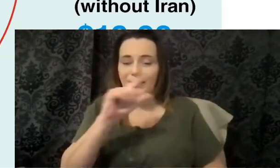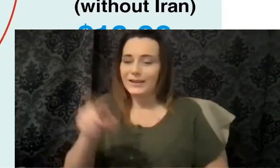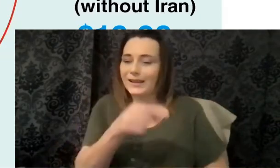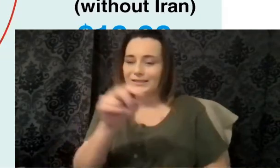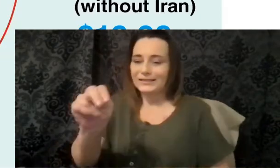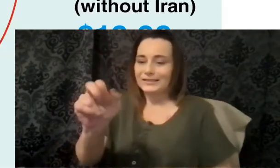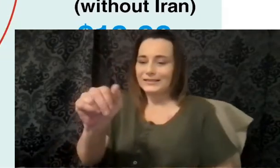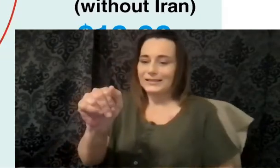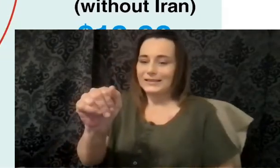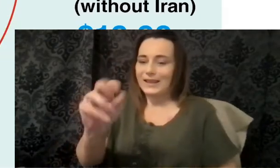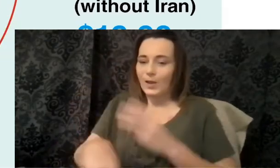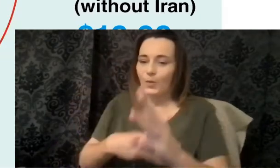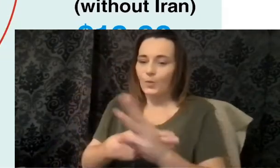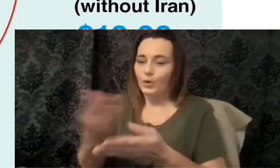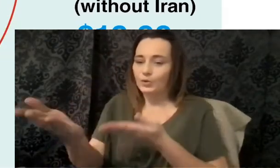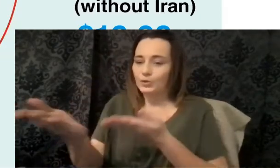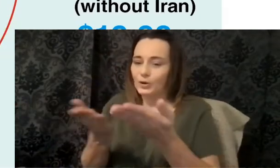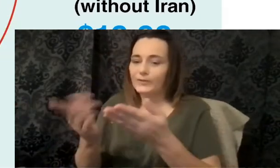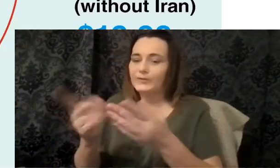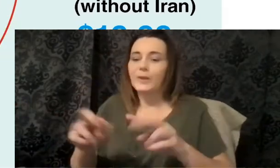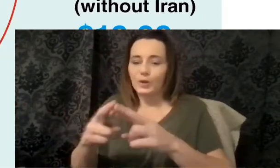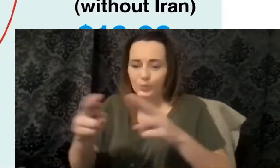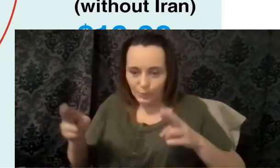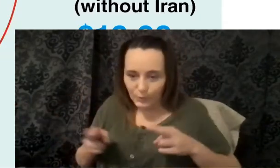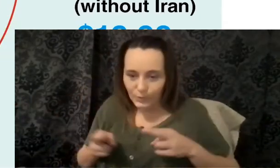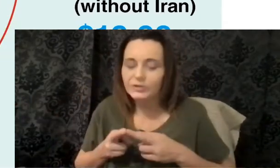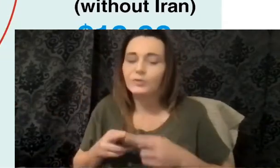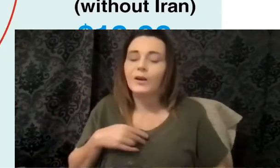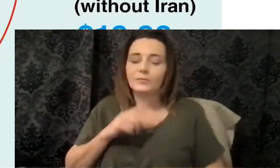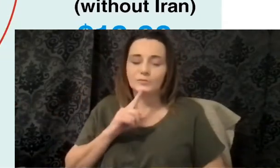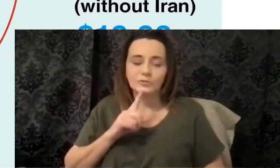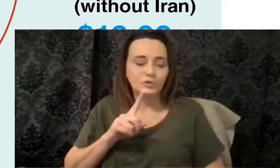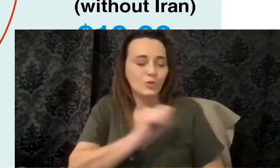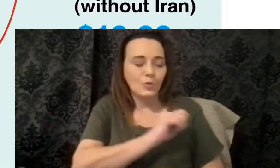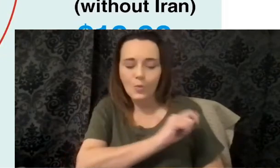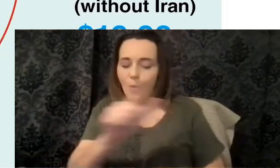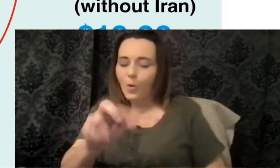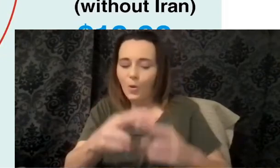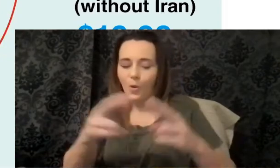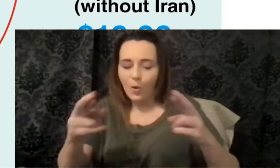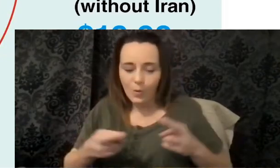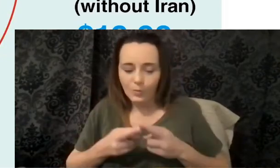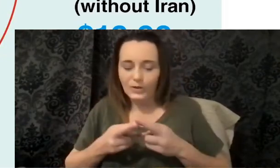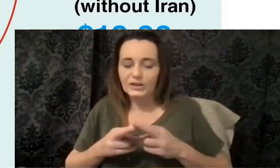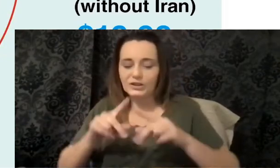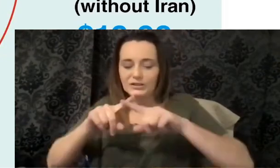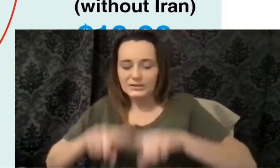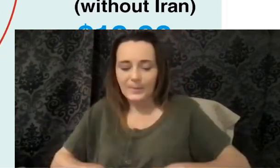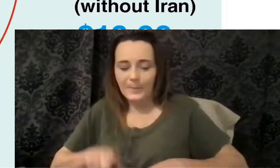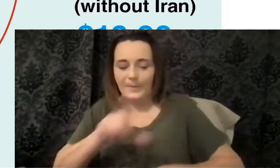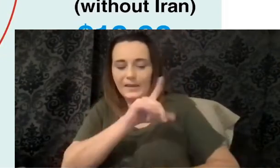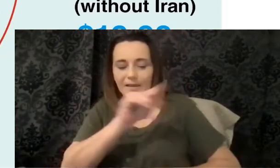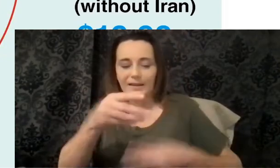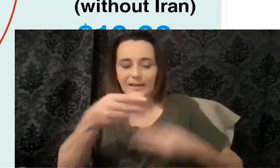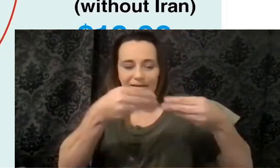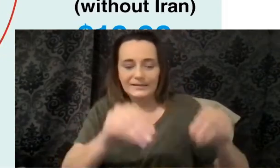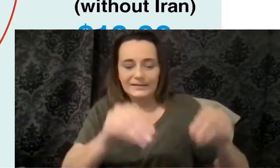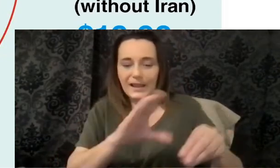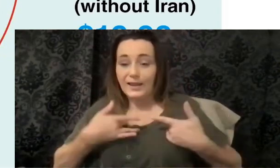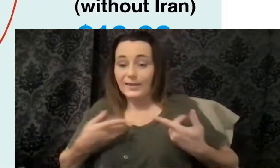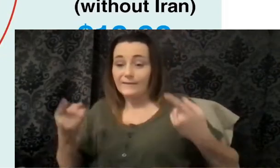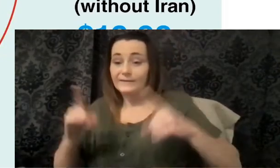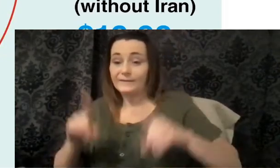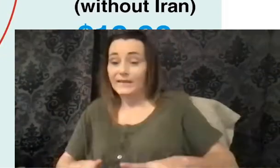Service issue, it's a regional issue. I'm sure all of your regions rely on literature sales and events to keep your regional services